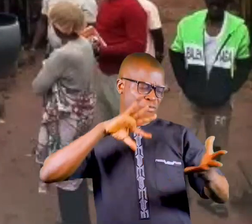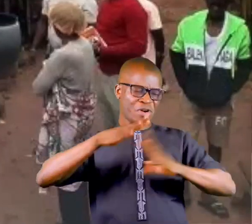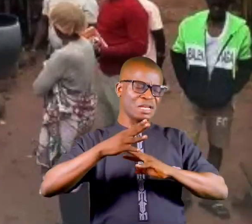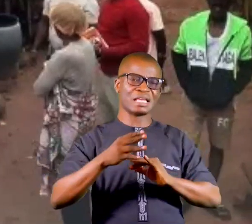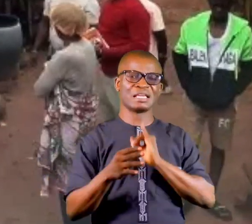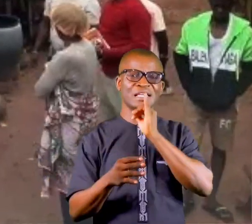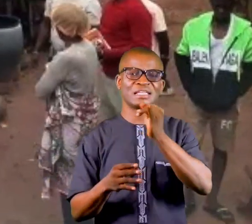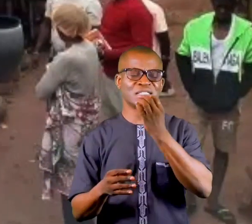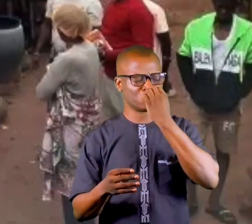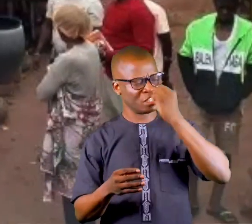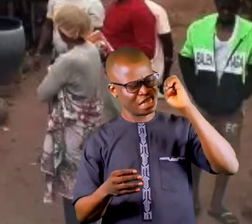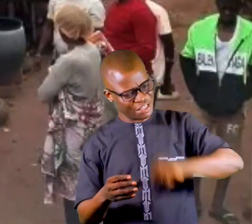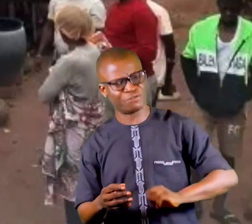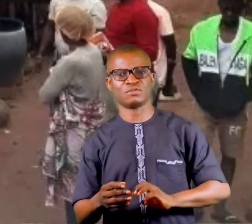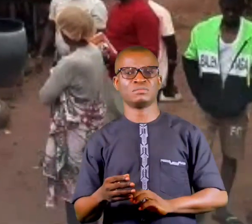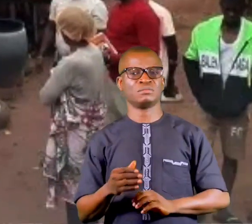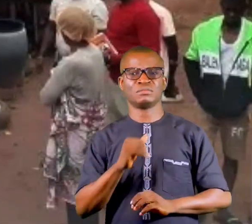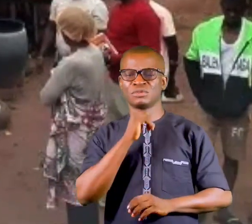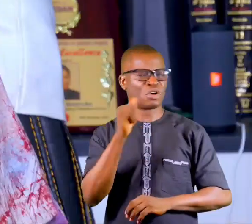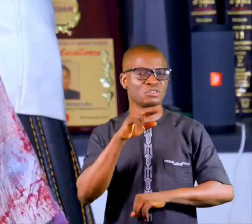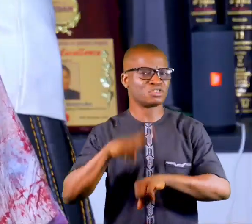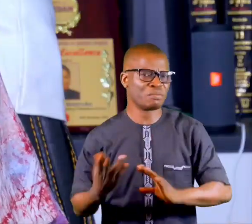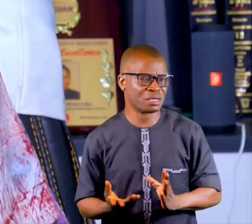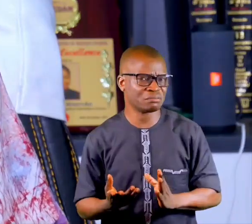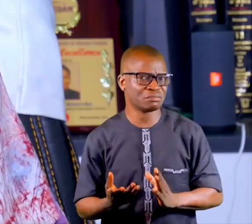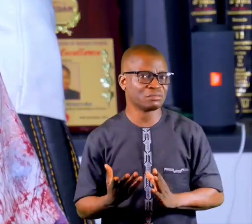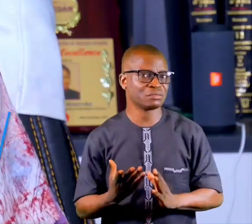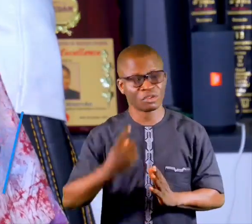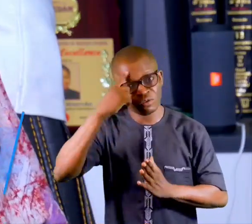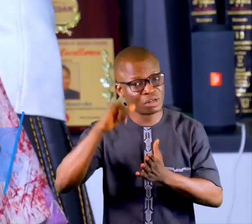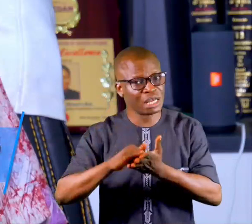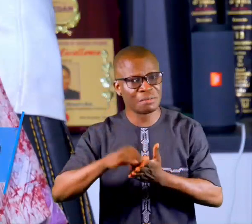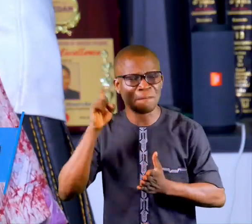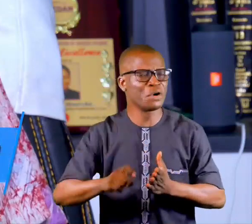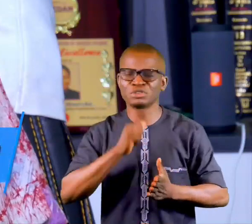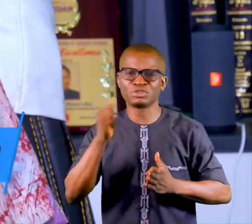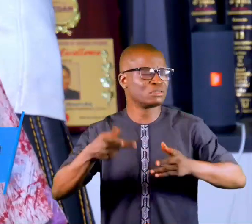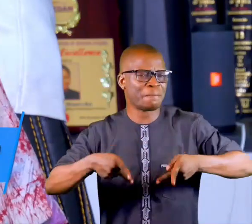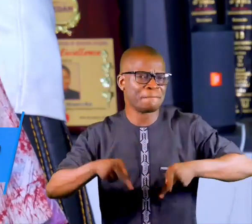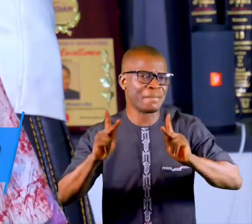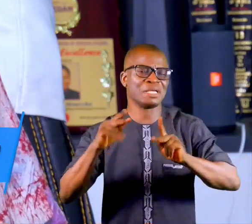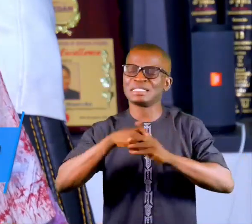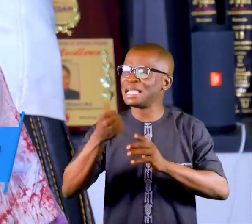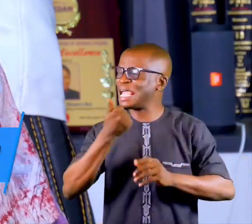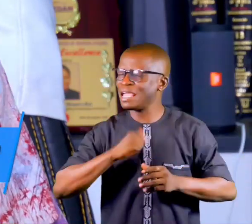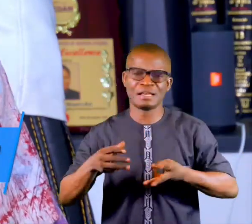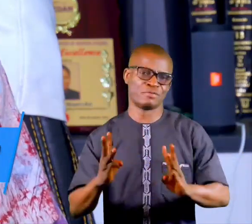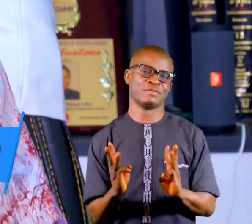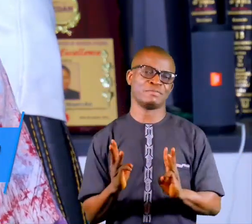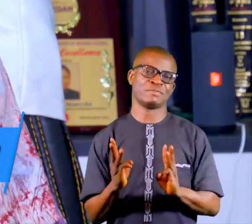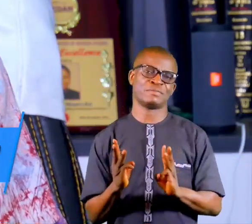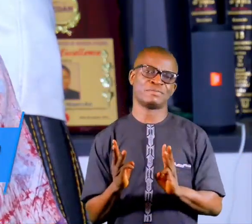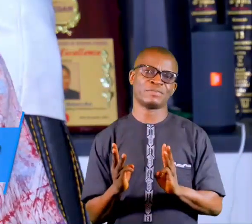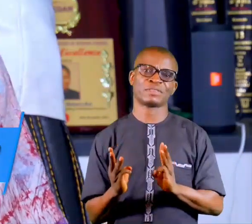domestic violence is not normal, and should not be tolerated in all forms. And